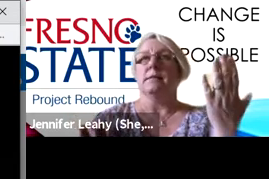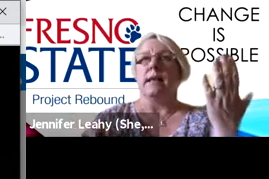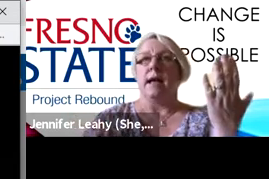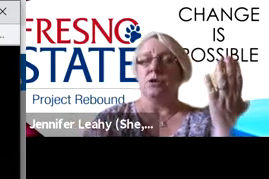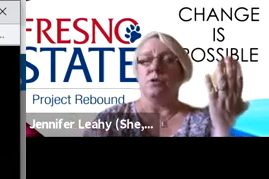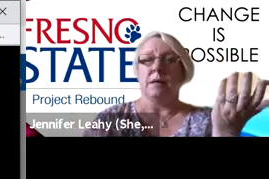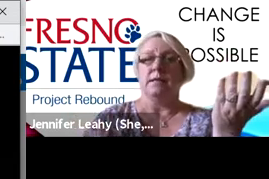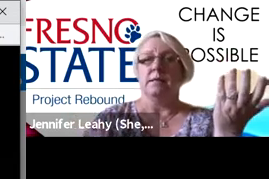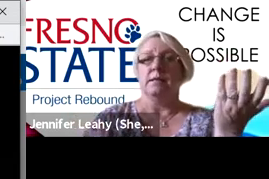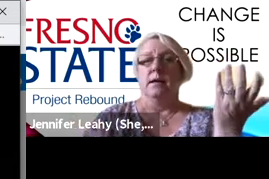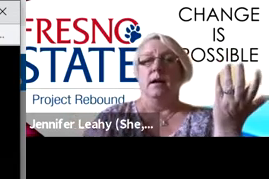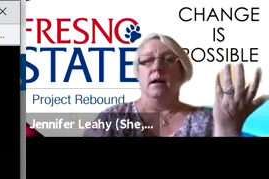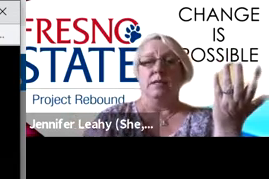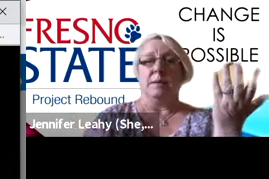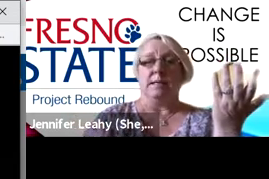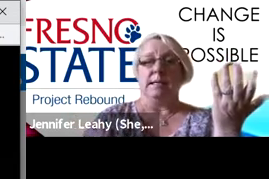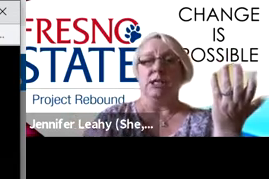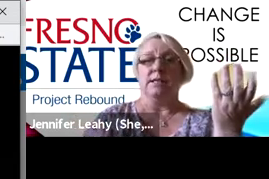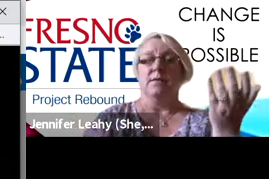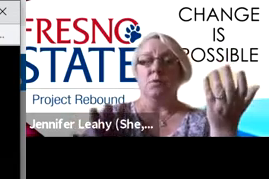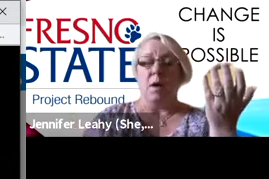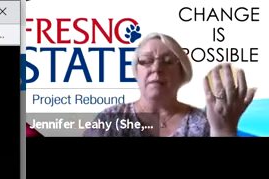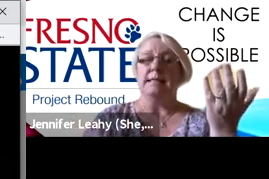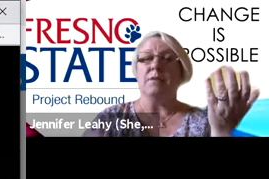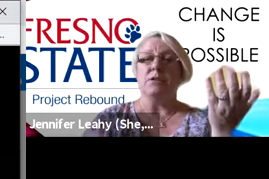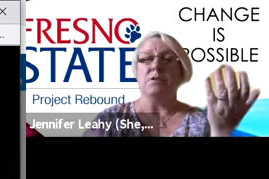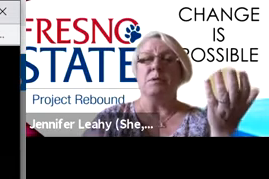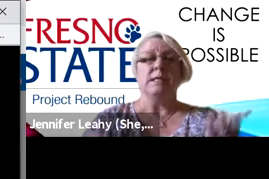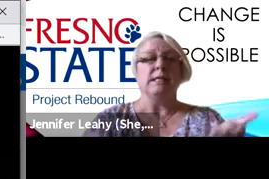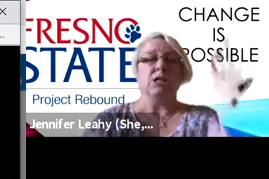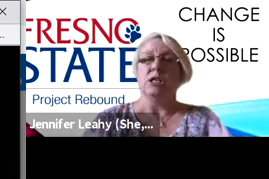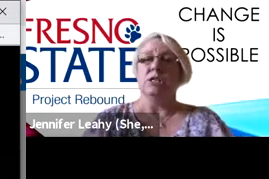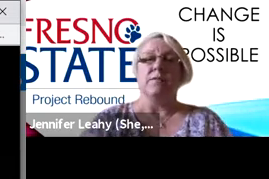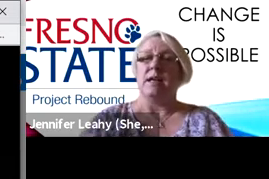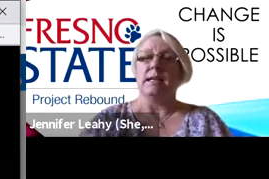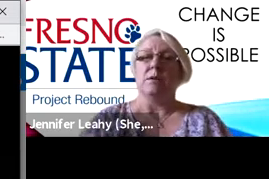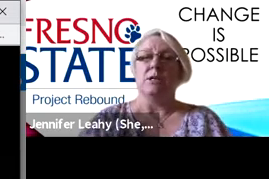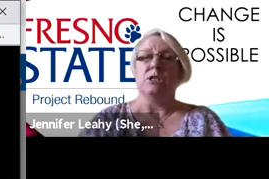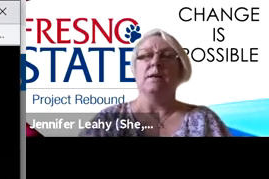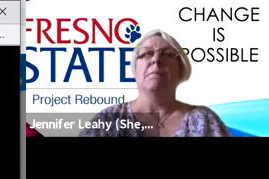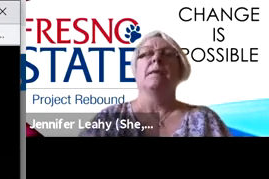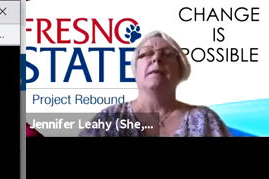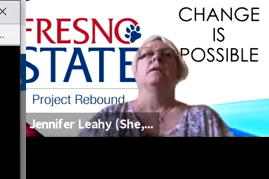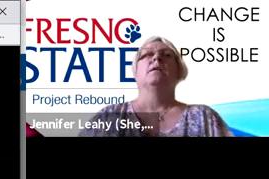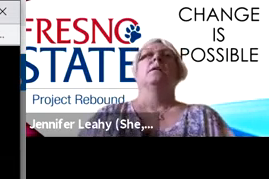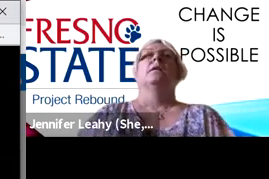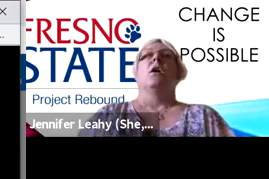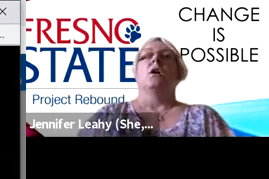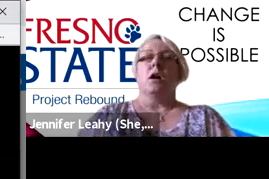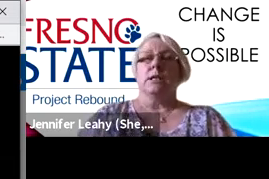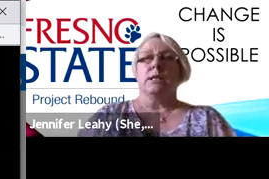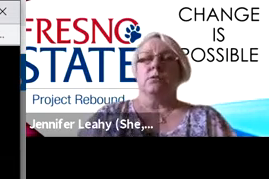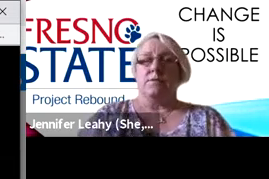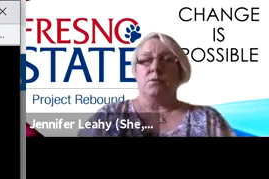and that in turn means victimization, if you want that down in your community, education is a fantastic way to do it.